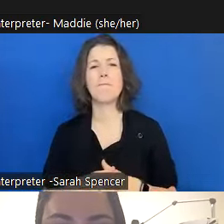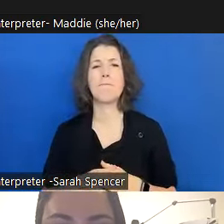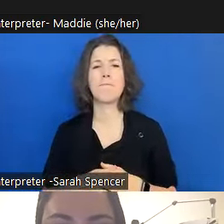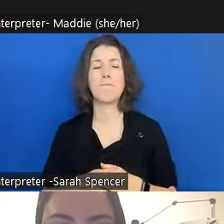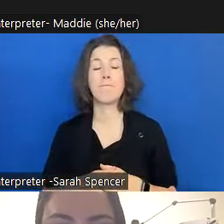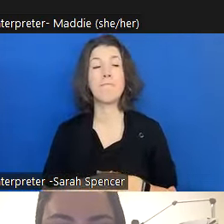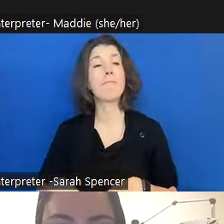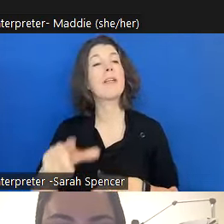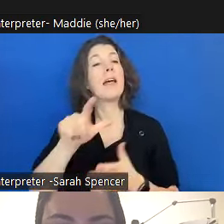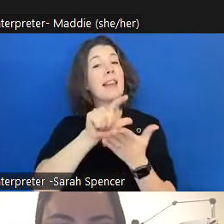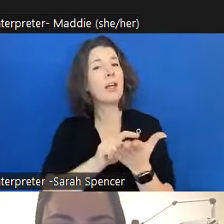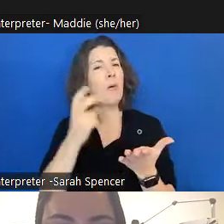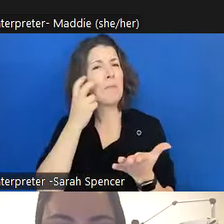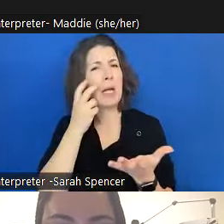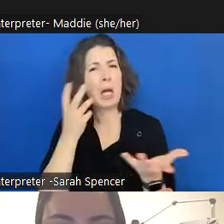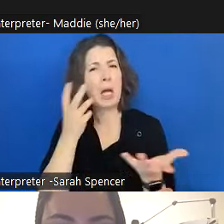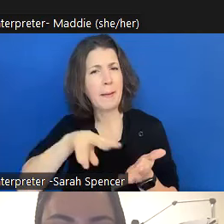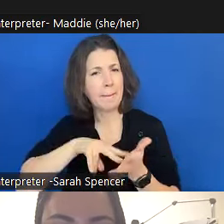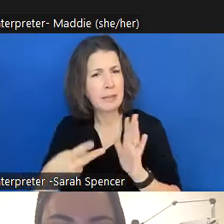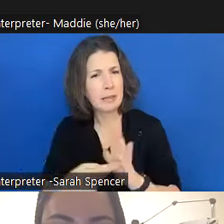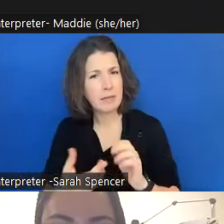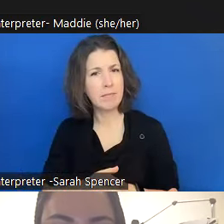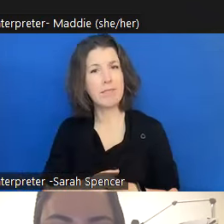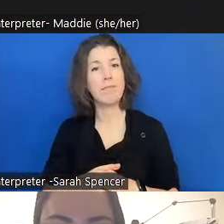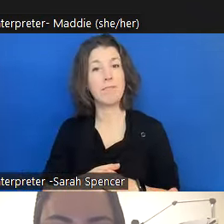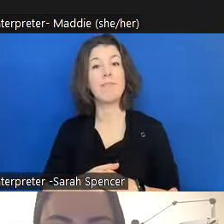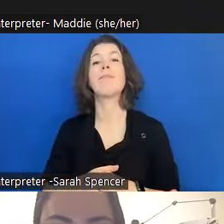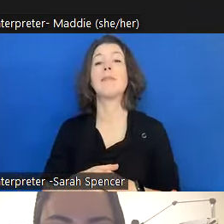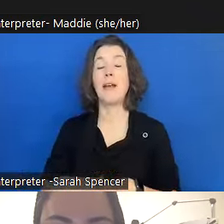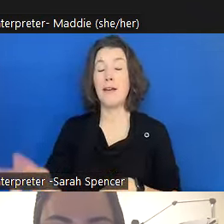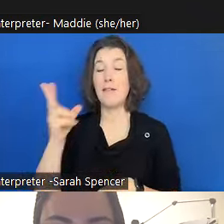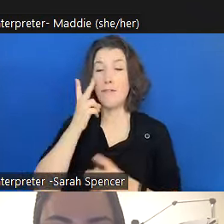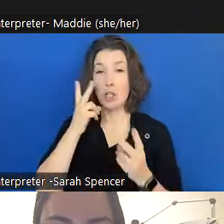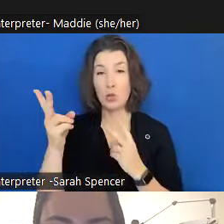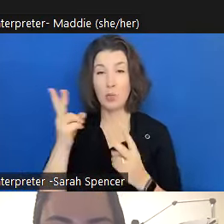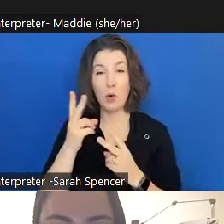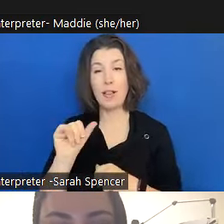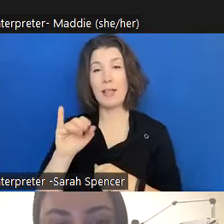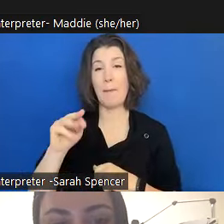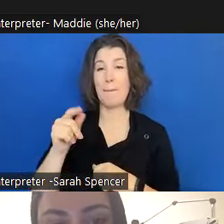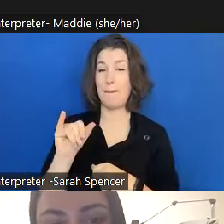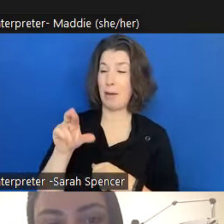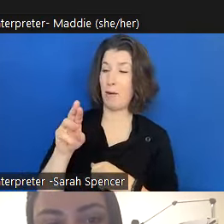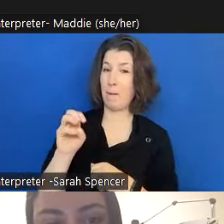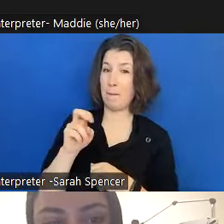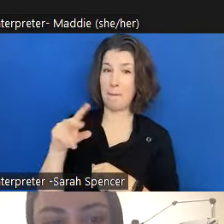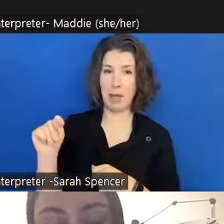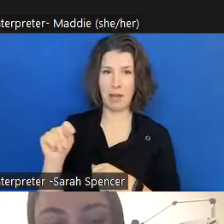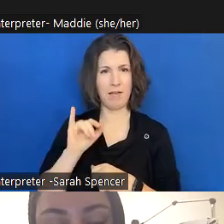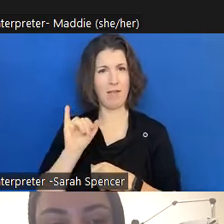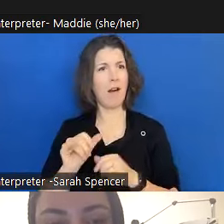legal blindness and what that means, the prevalence of visual impairments, and then the impact of vision